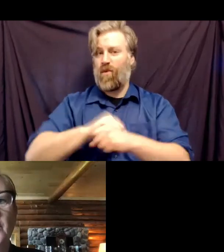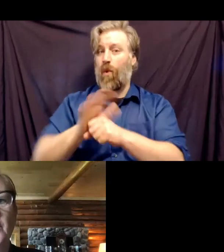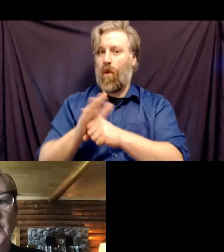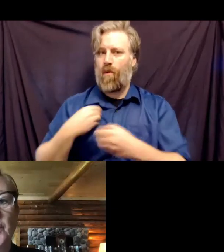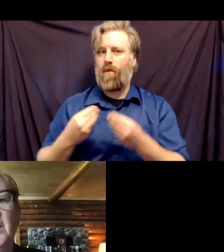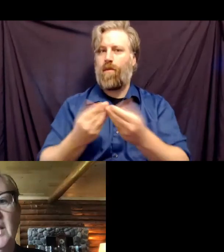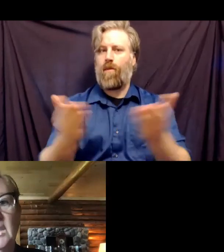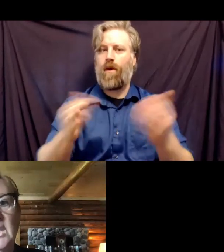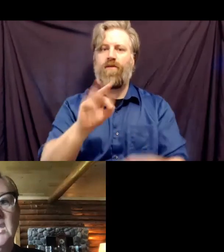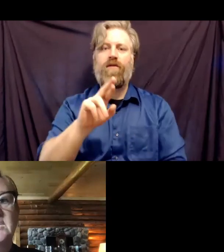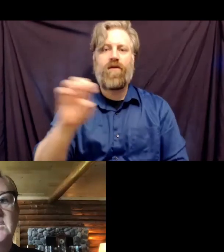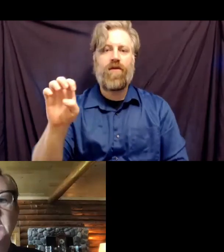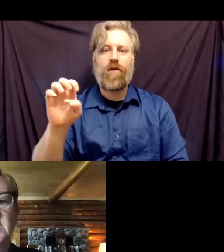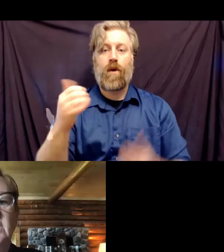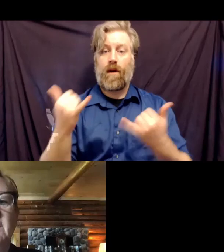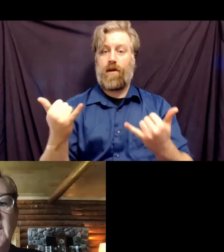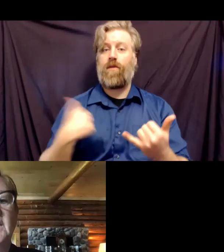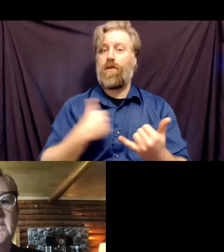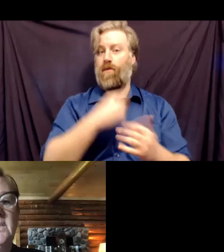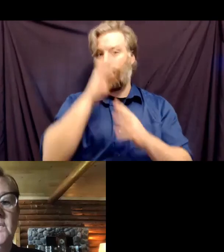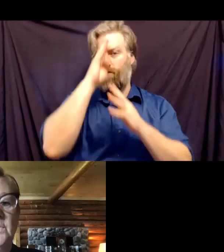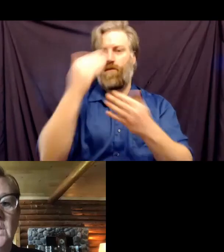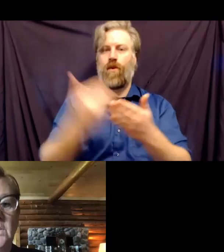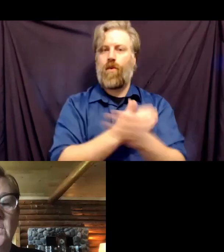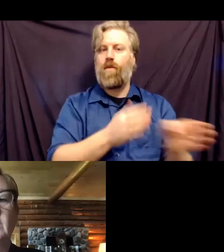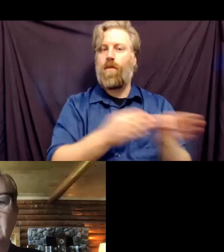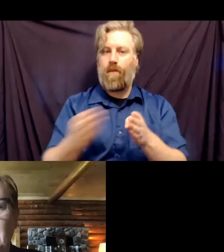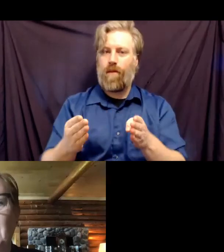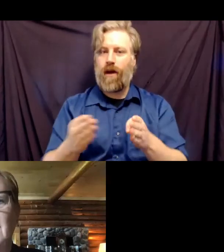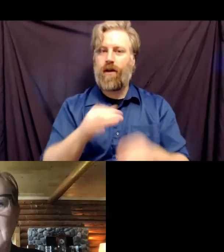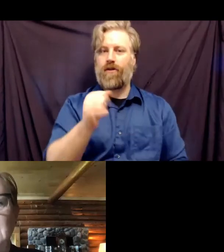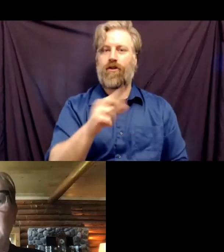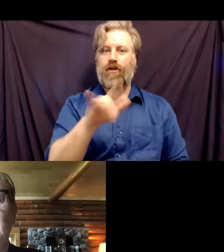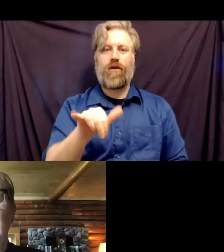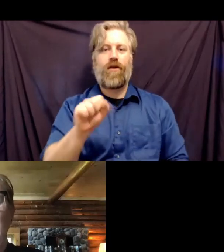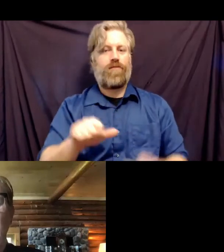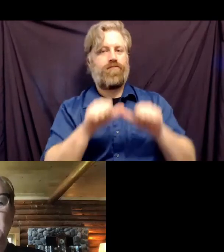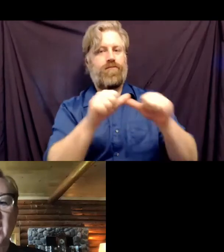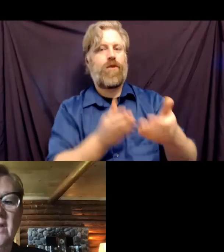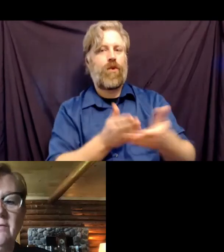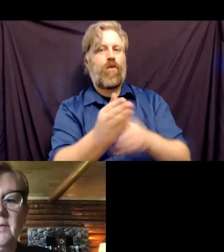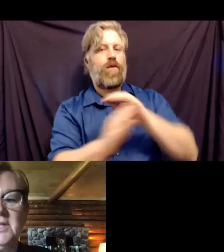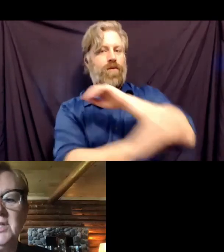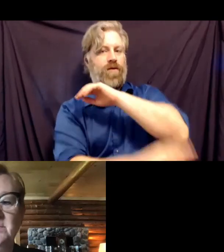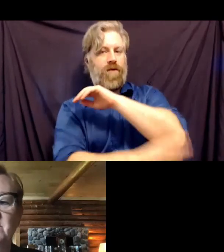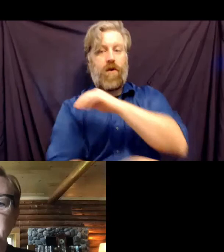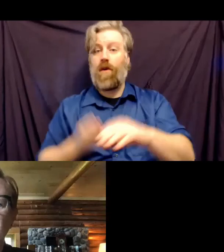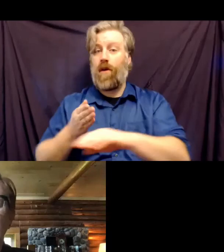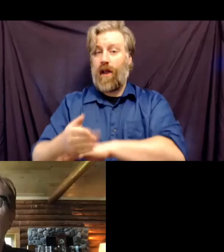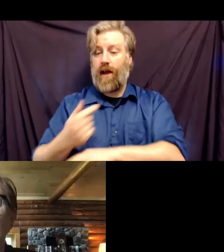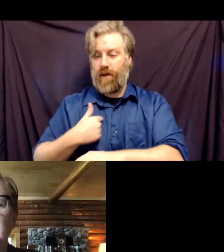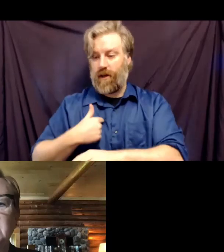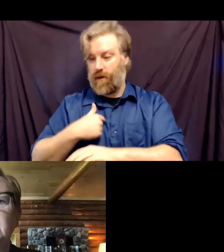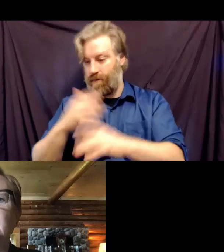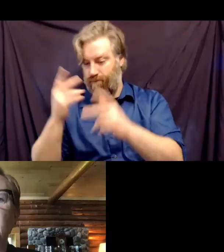up with a new plan so that Jerry may continue throughout the fall. And so once we have that information, please reach